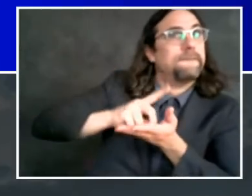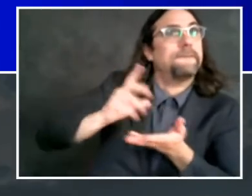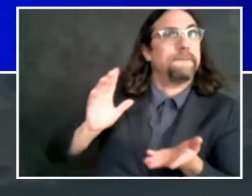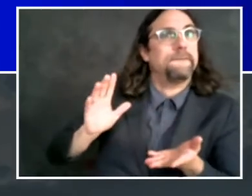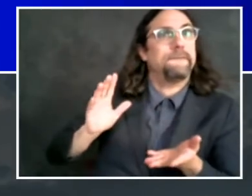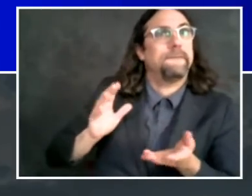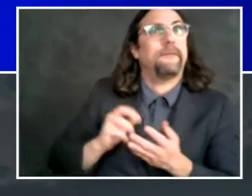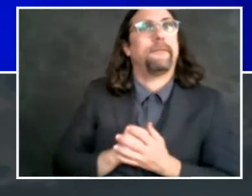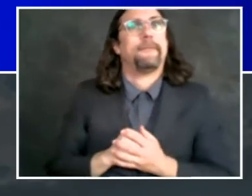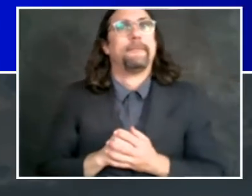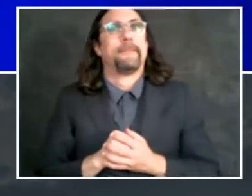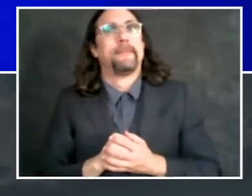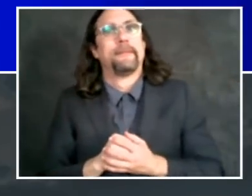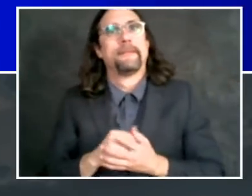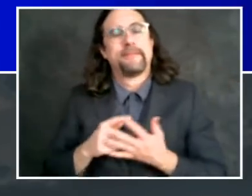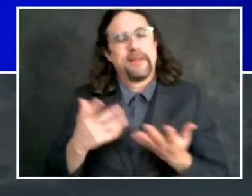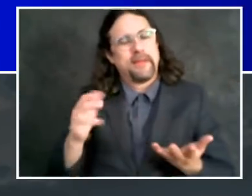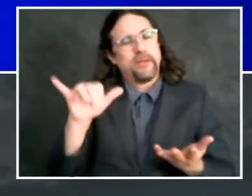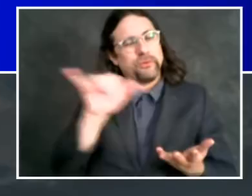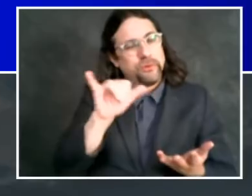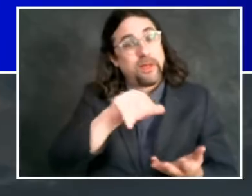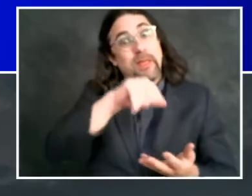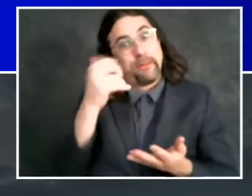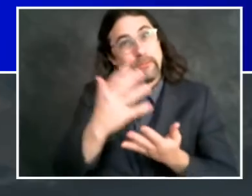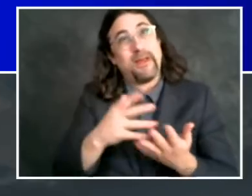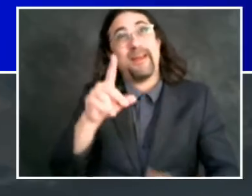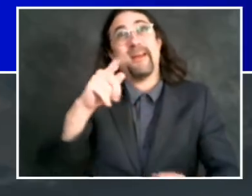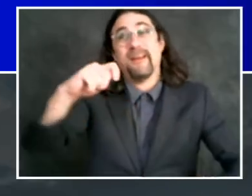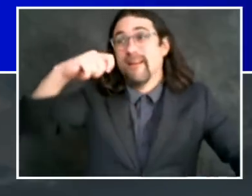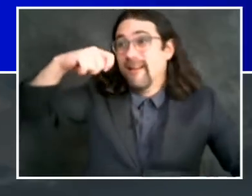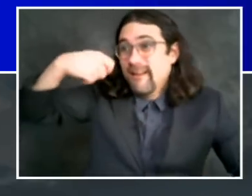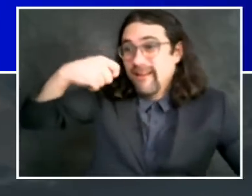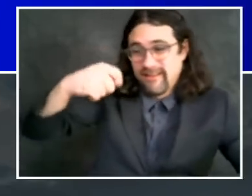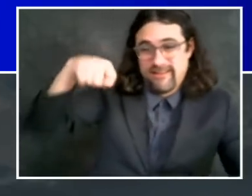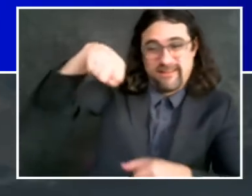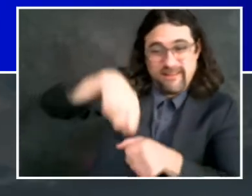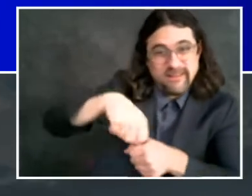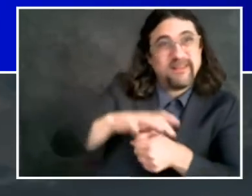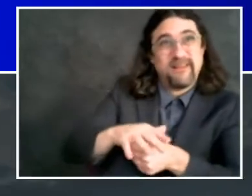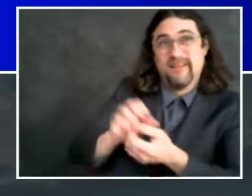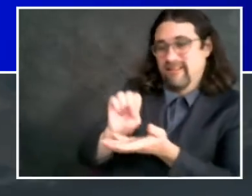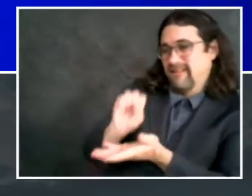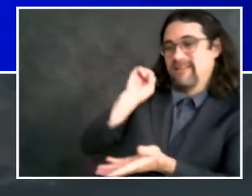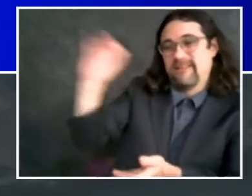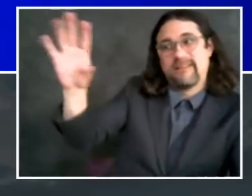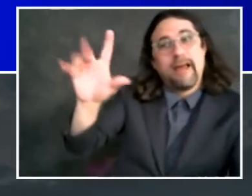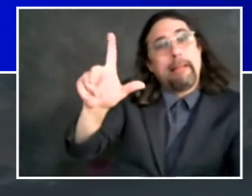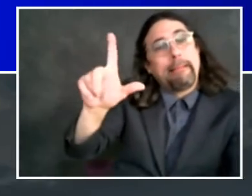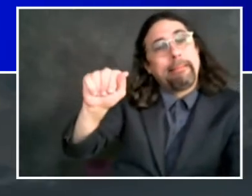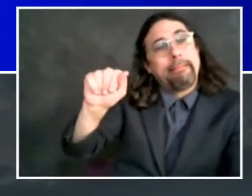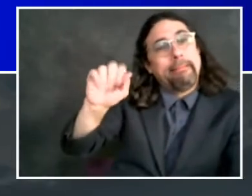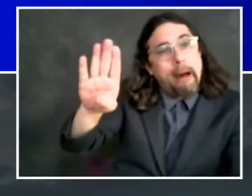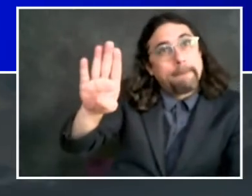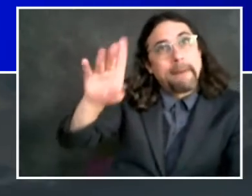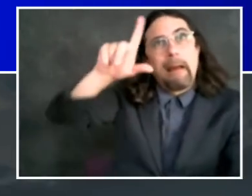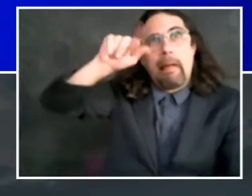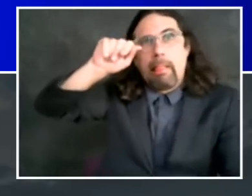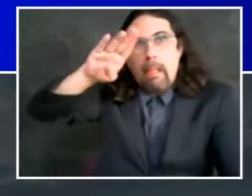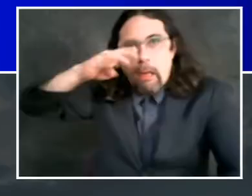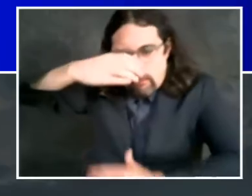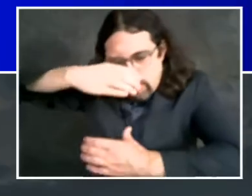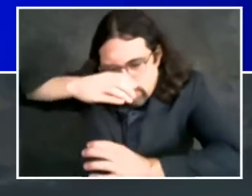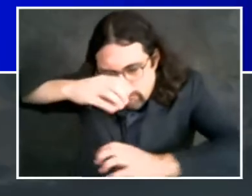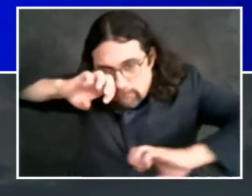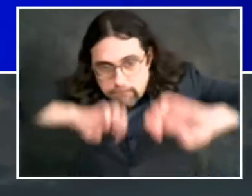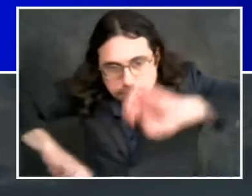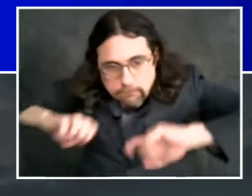federal government on a big scale. But more and more, since we're finding more and more sites we can use, we have more and more personnel and PPEs